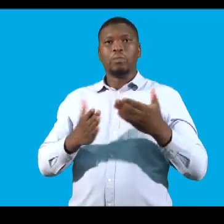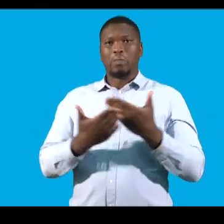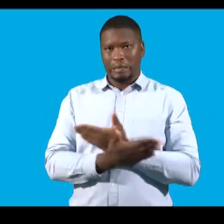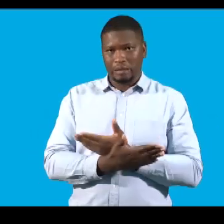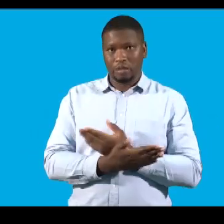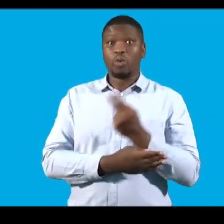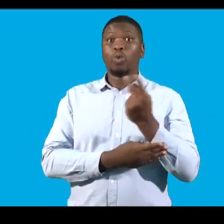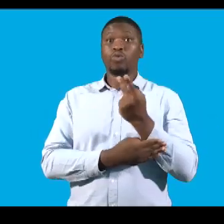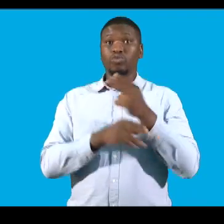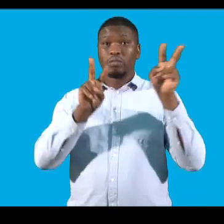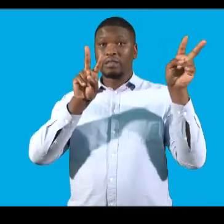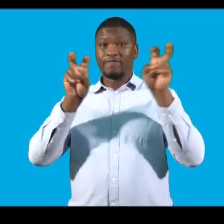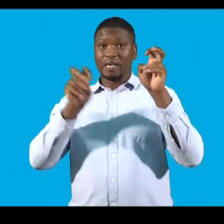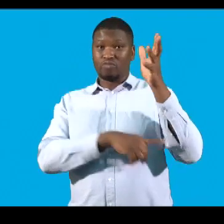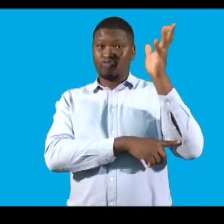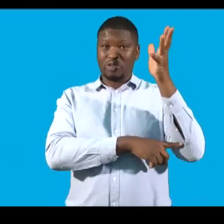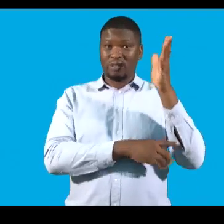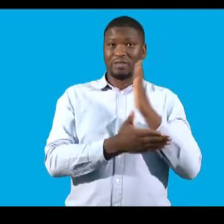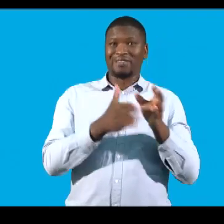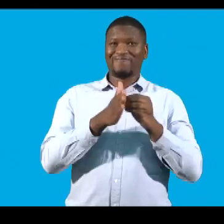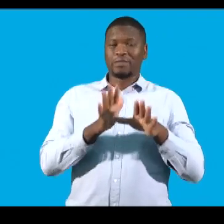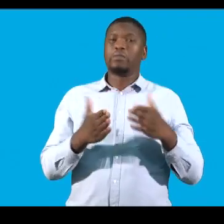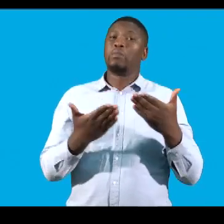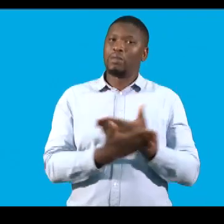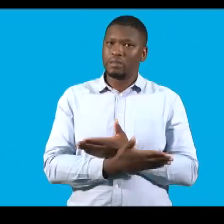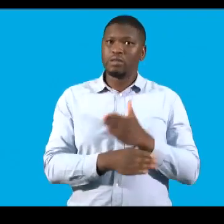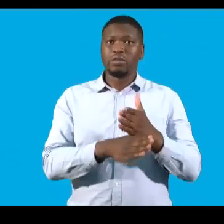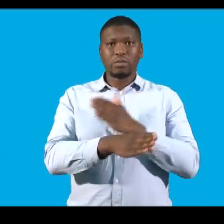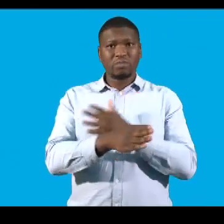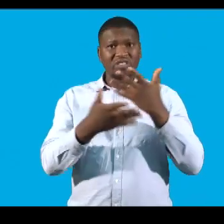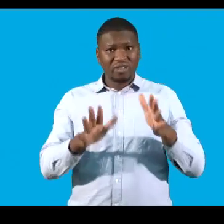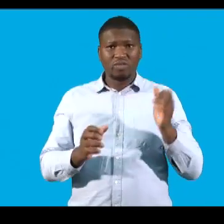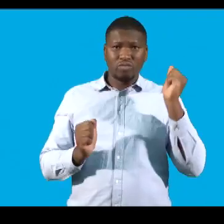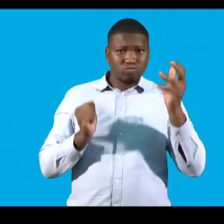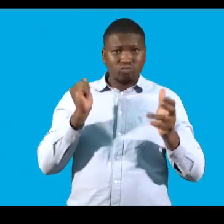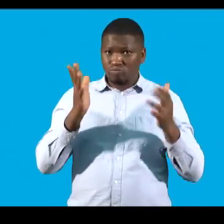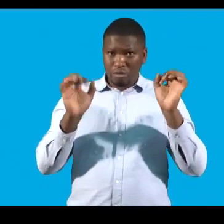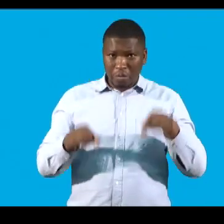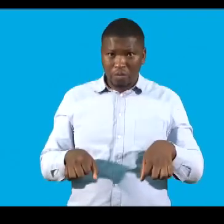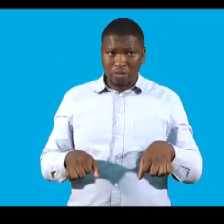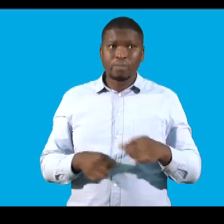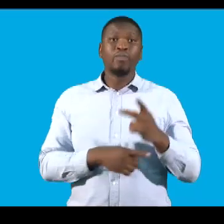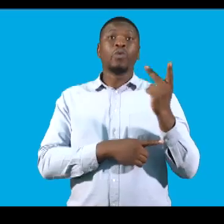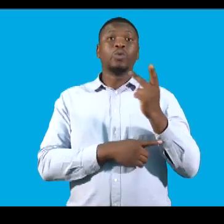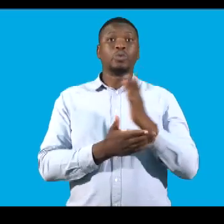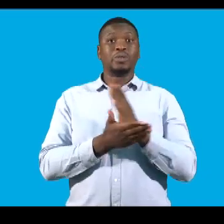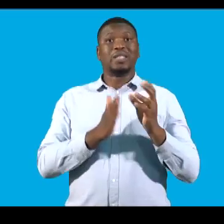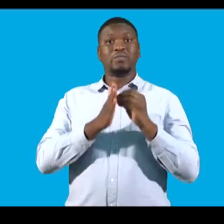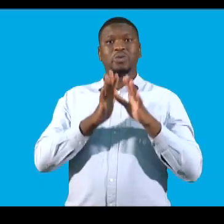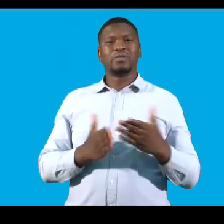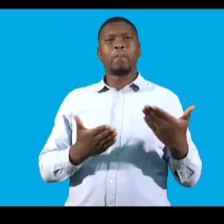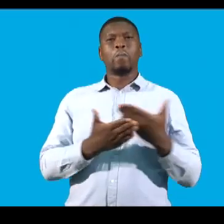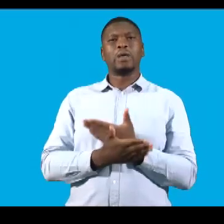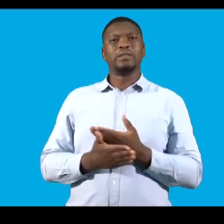the figures of speech. We've gone through some of them at the beginning of our lesson. Learners do not refer to the mark allocation when